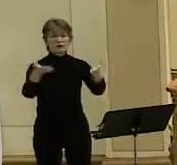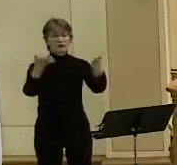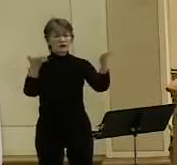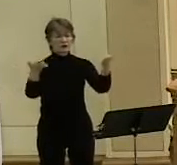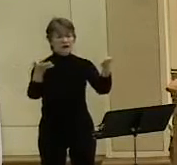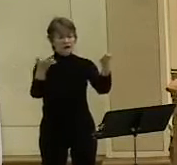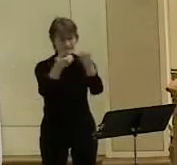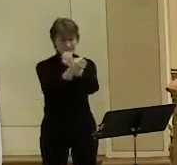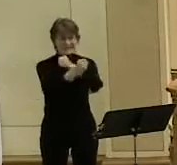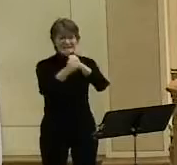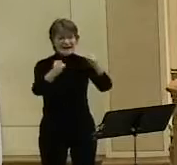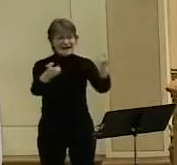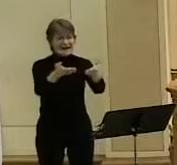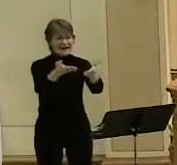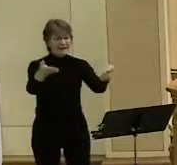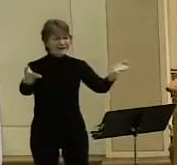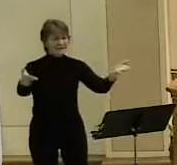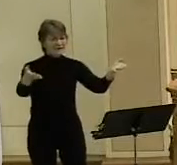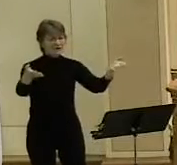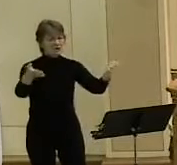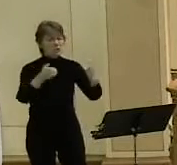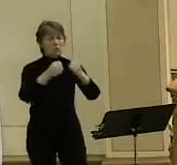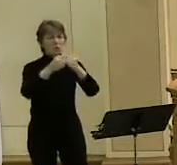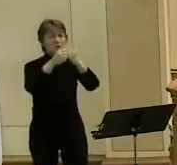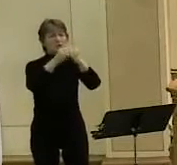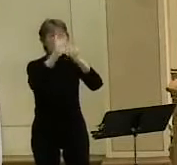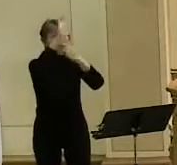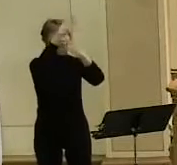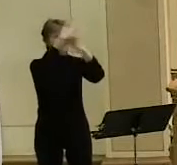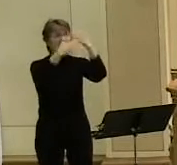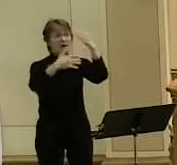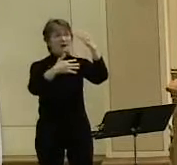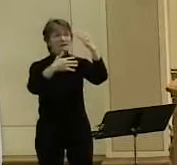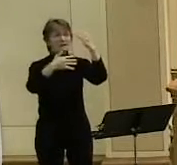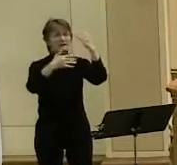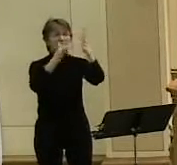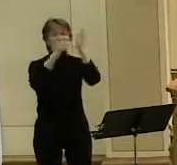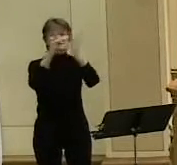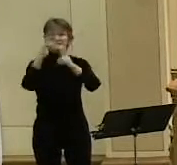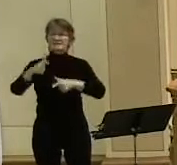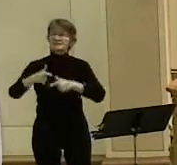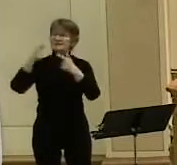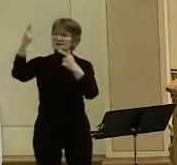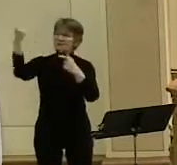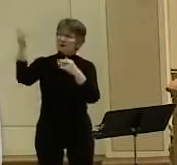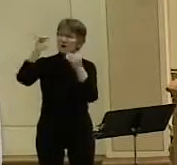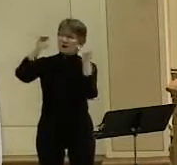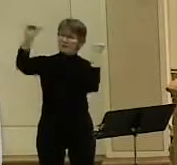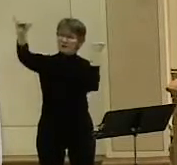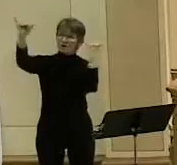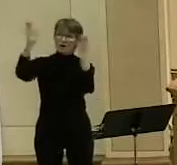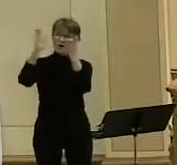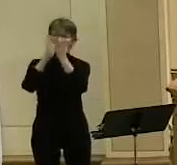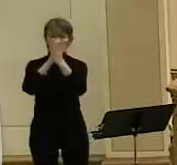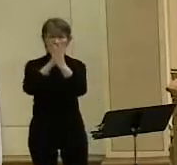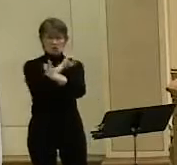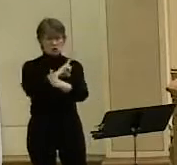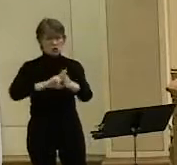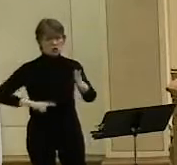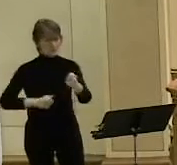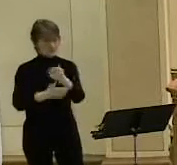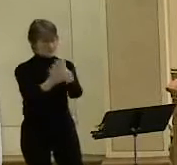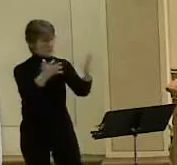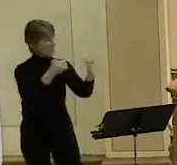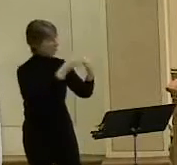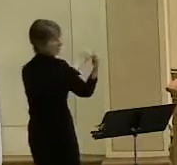redeemed by the precious blood of your Son, who lives and reigns forever and ever. Amen. The Lord be with